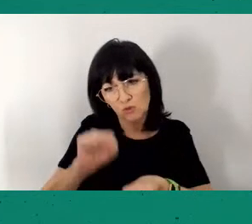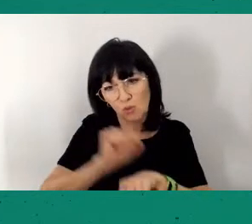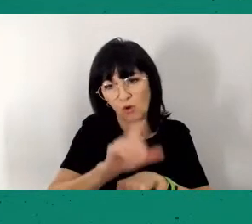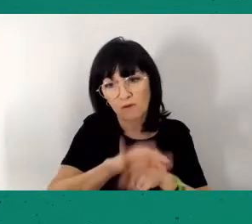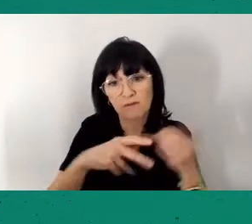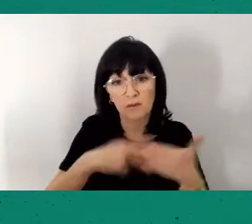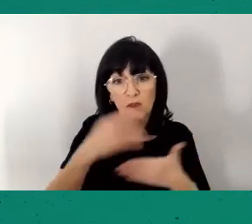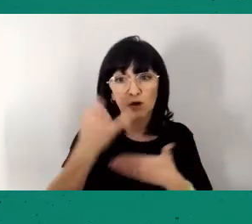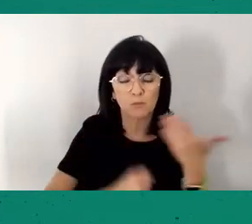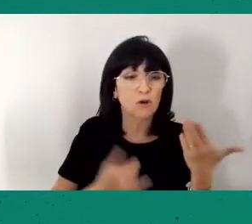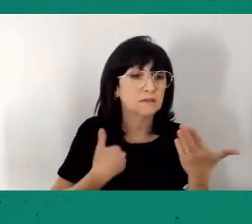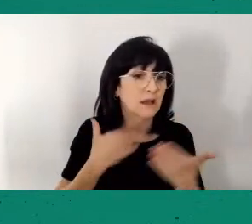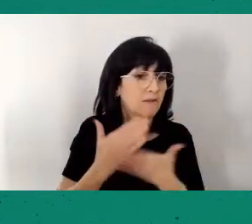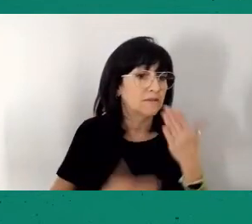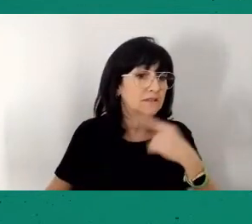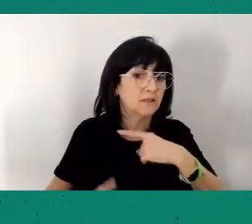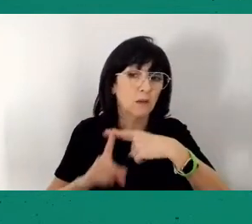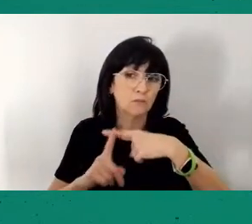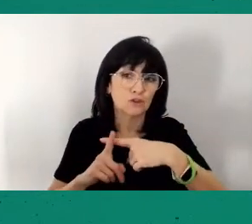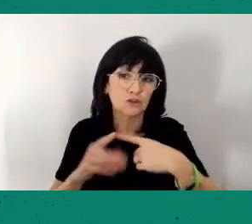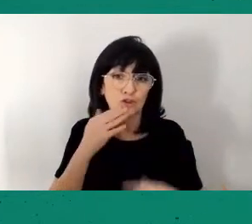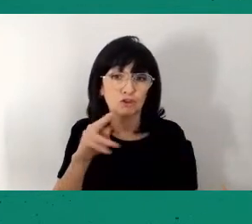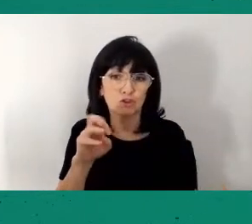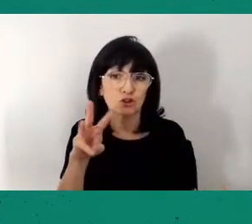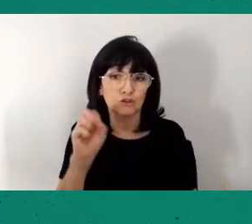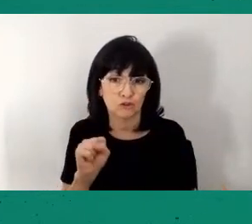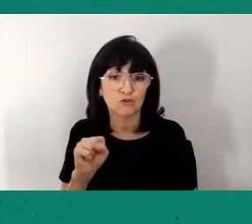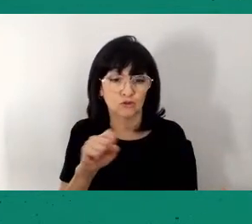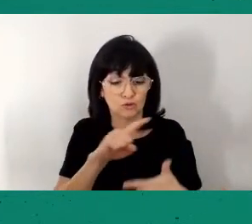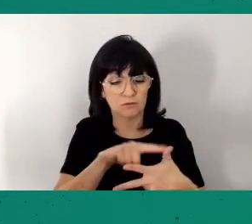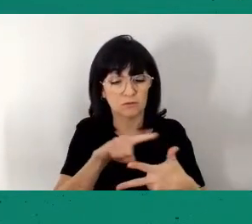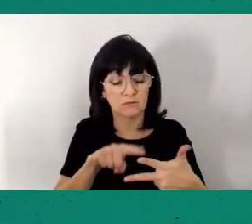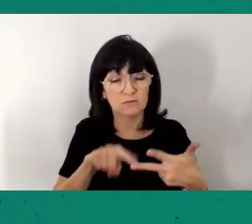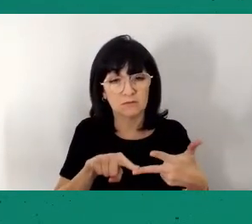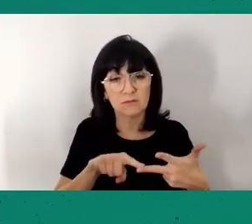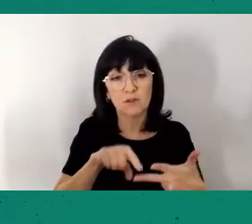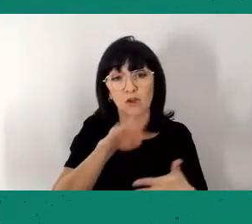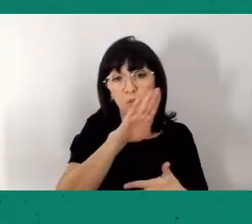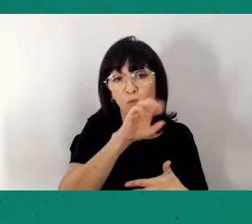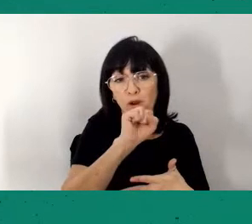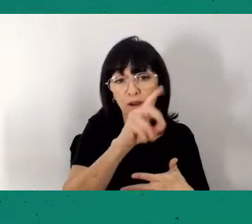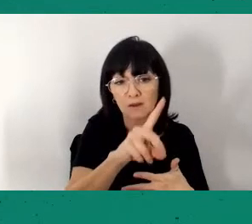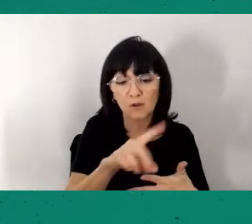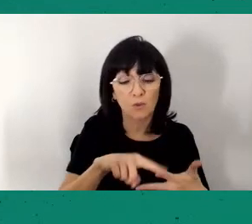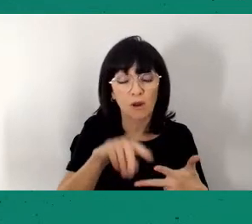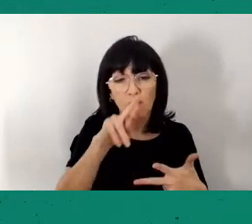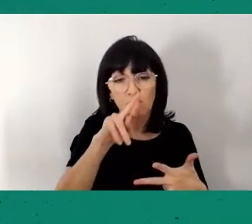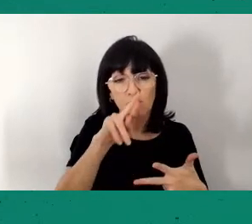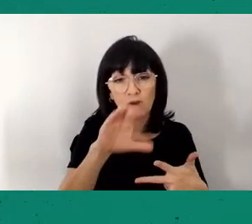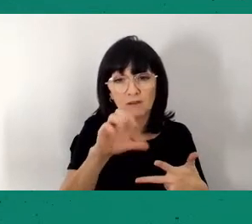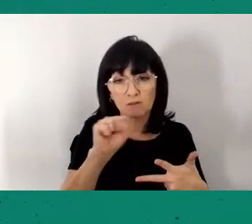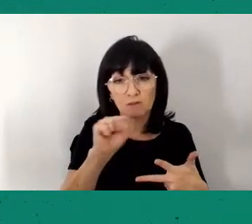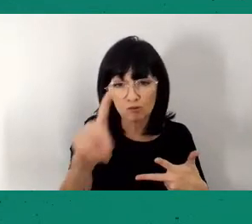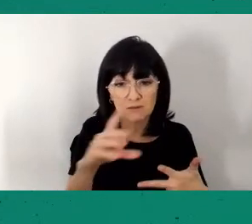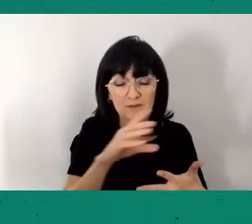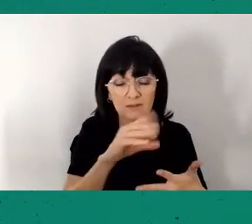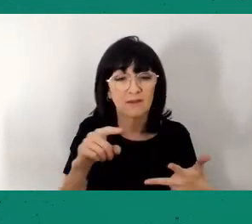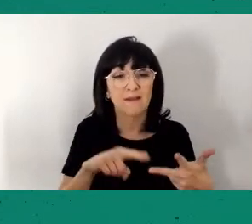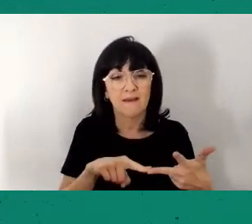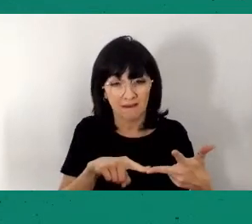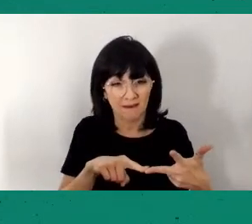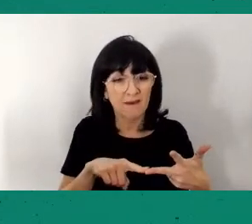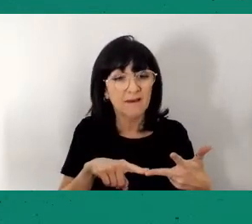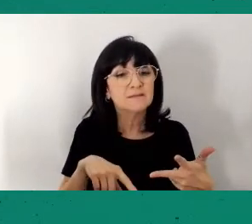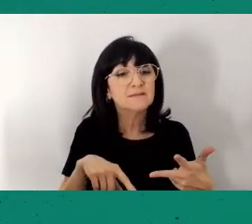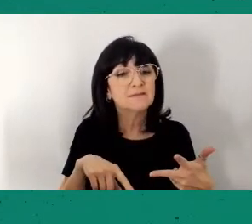Each of the 3 school districts, Brandywine, Red Clay, and Christine in the city of Wilmington, the school boards have